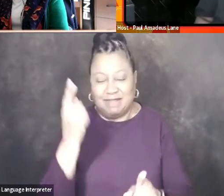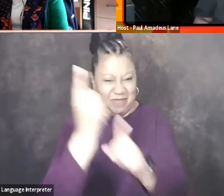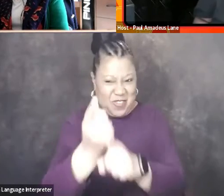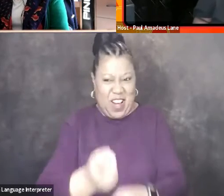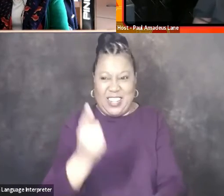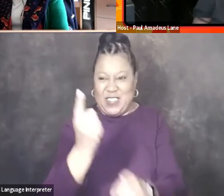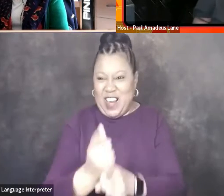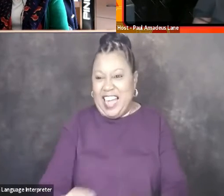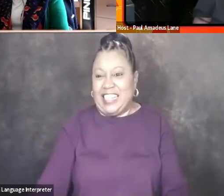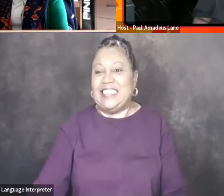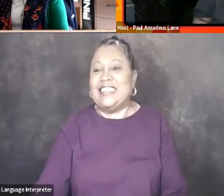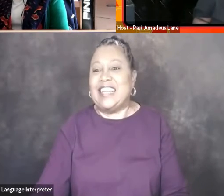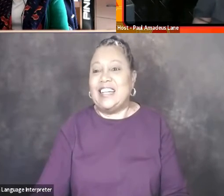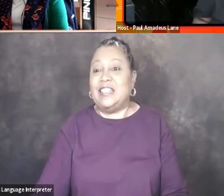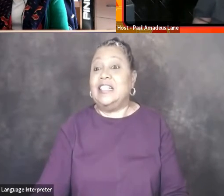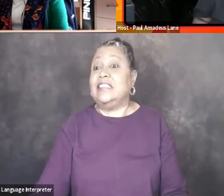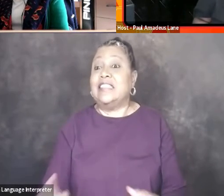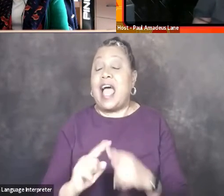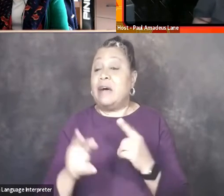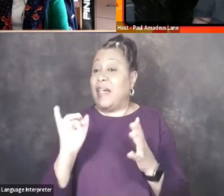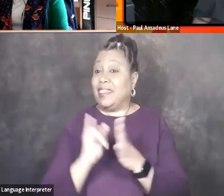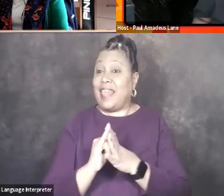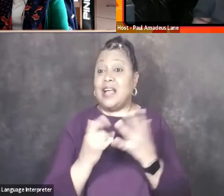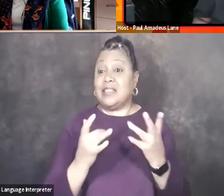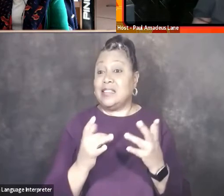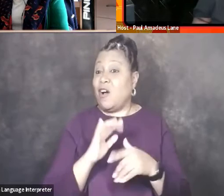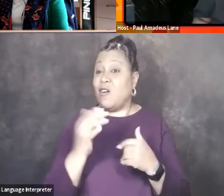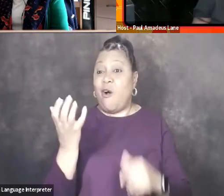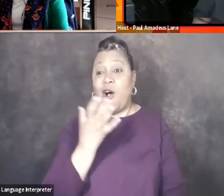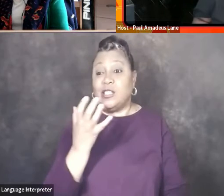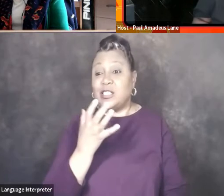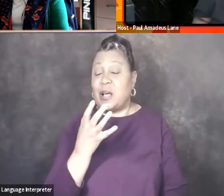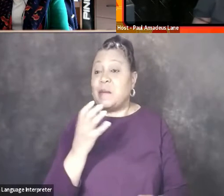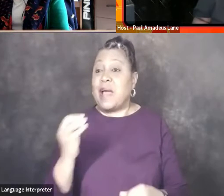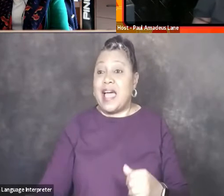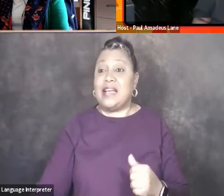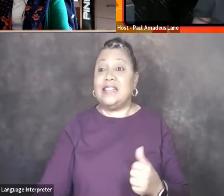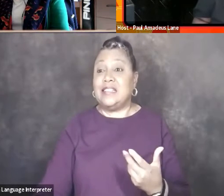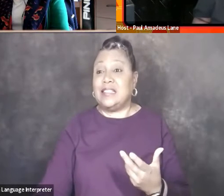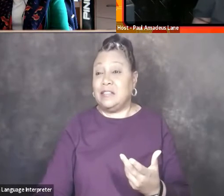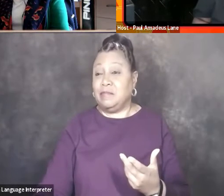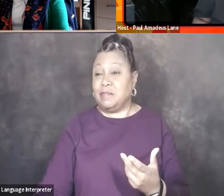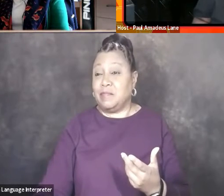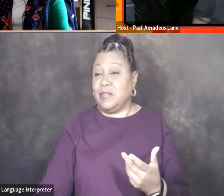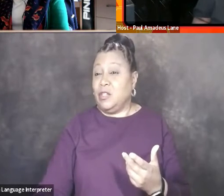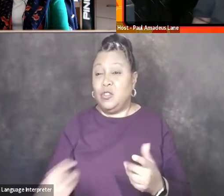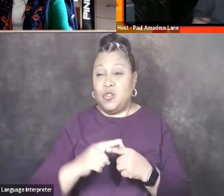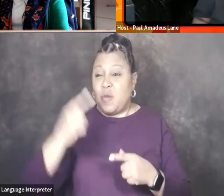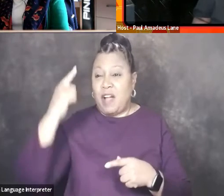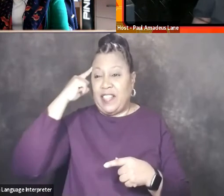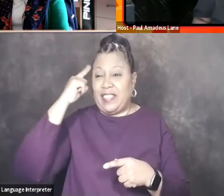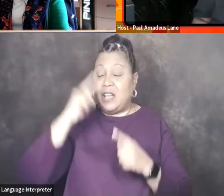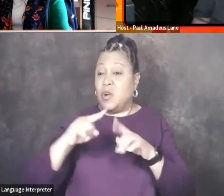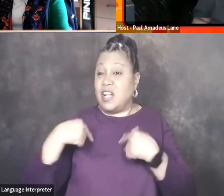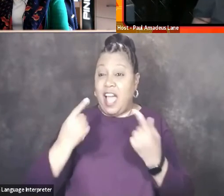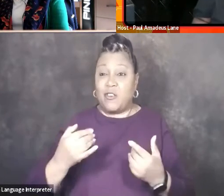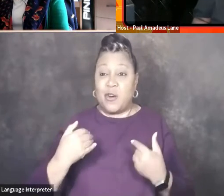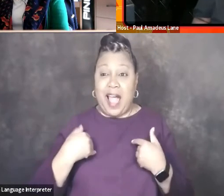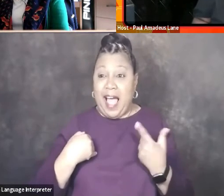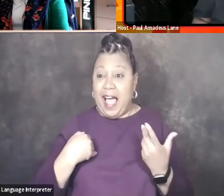go. No, but that's awesome. And do you ever think we'll ever